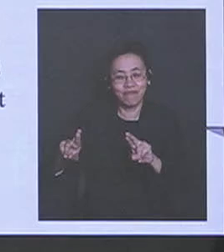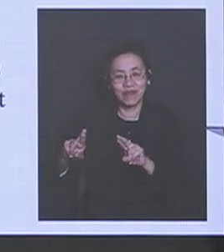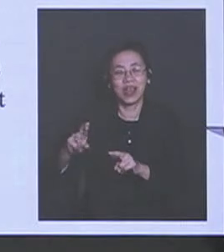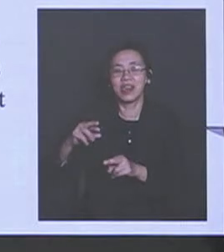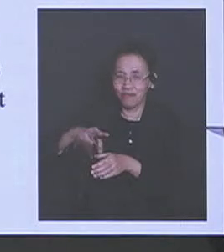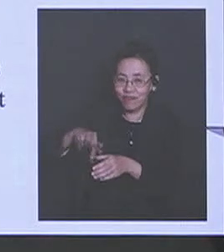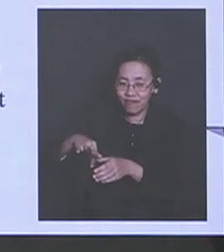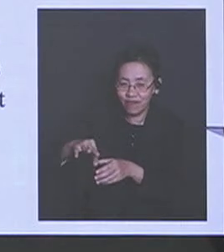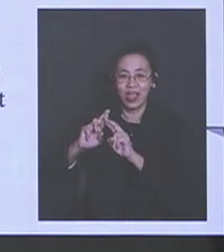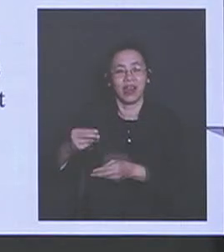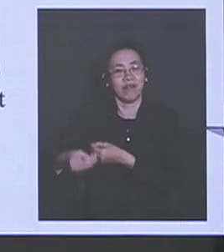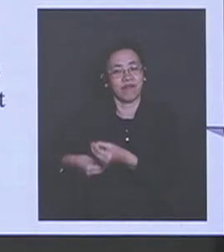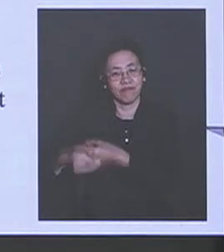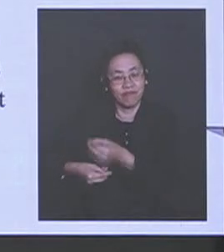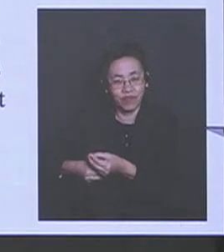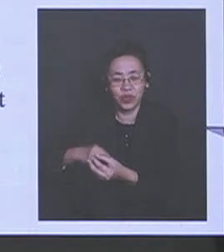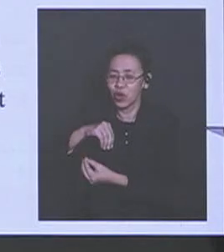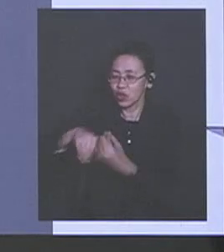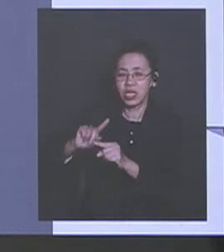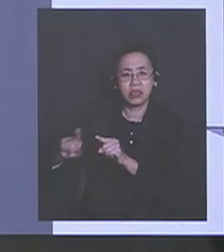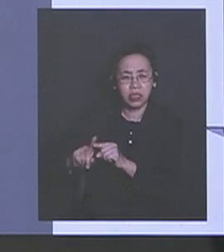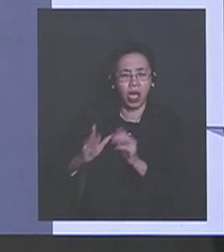still maintain those uses together.